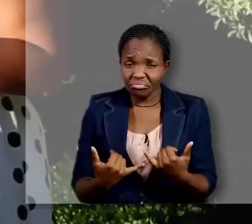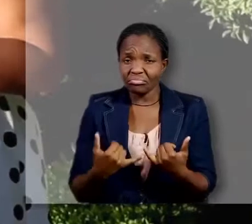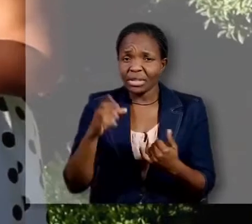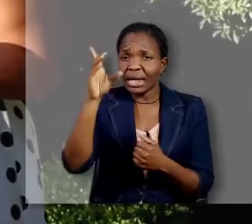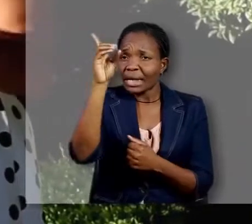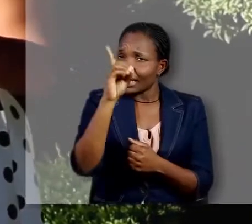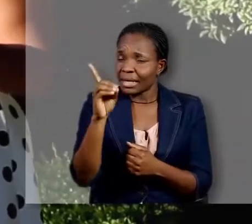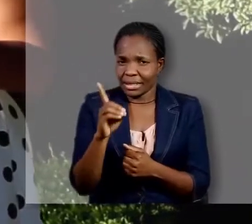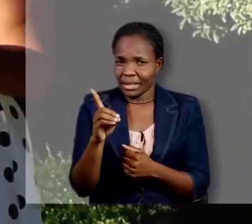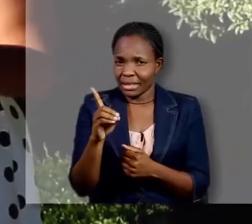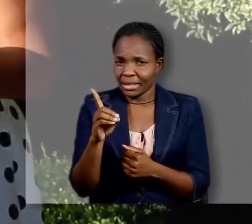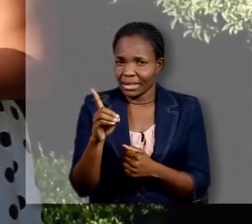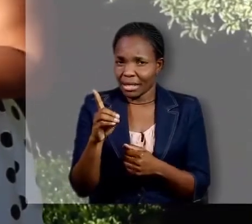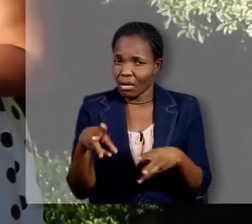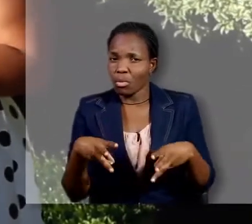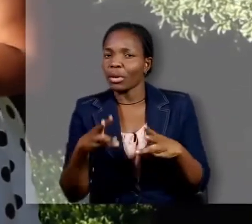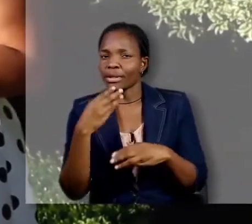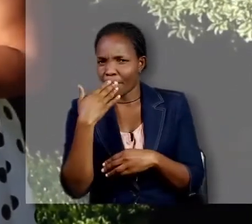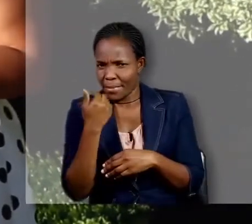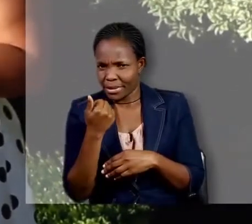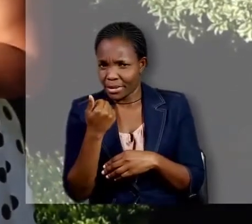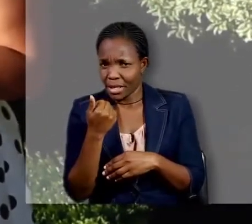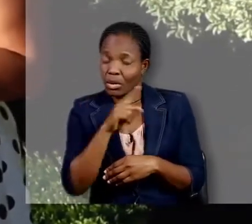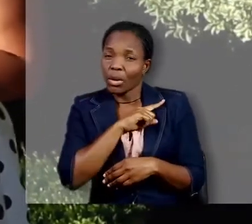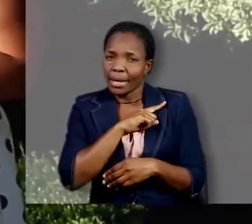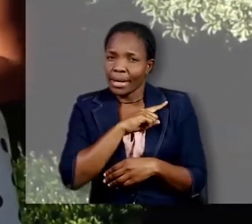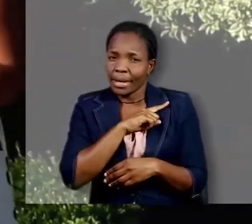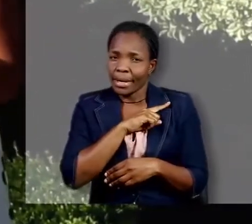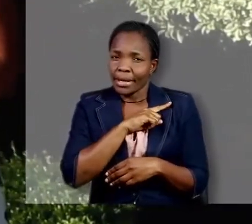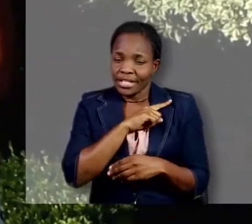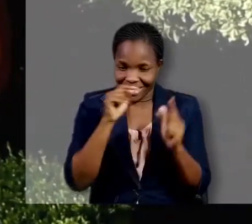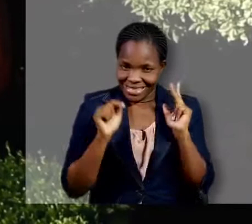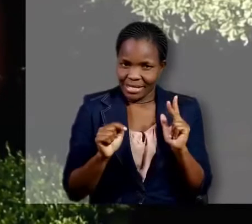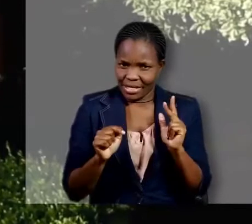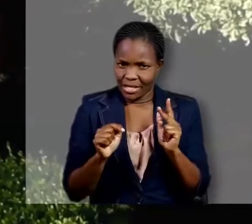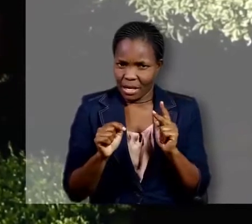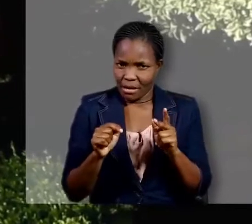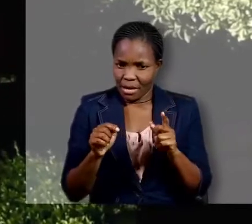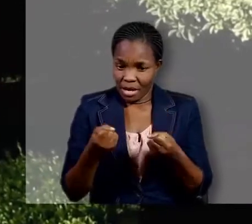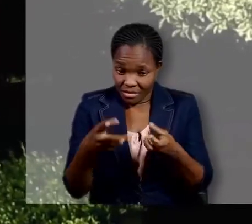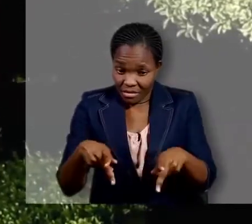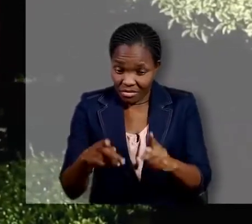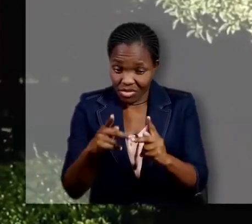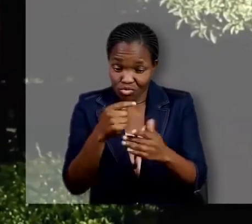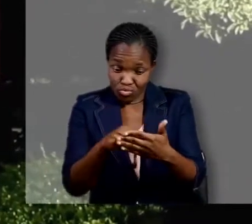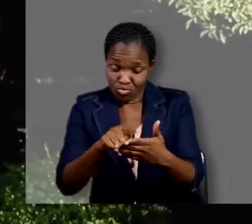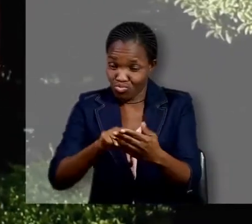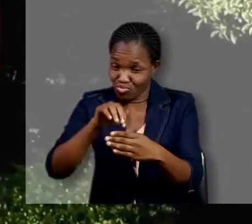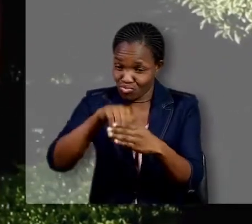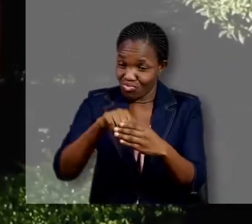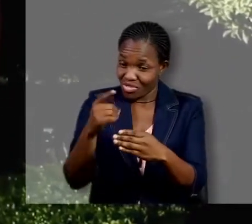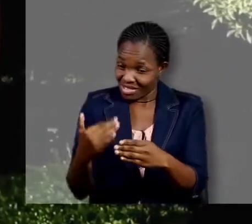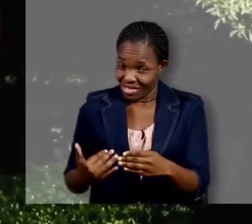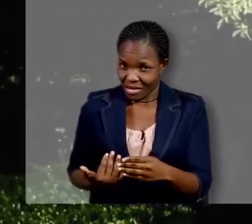system, because citizens are allowed to vote for who they want. But even with a democratic system, it's like